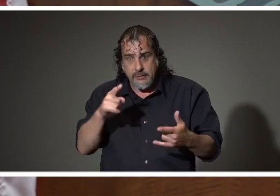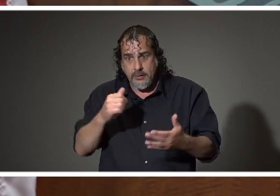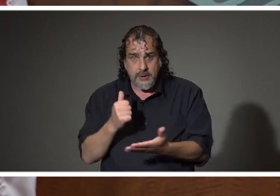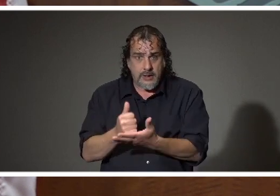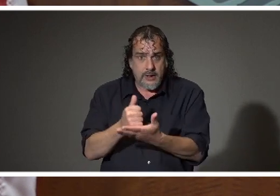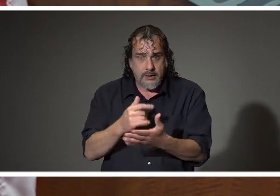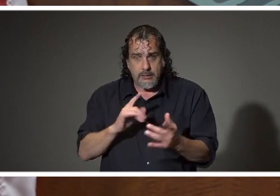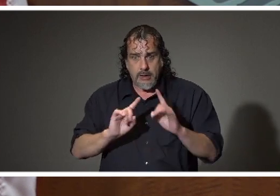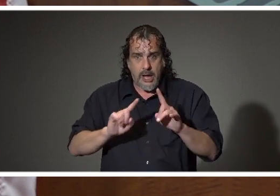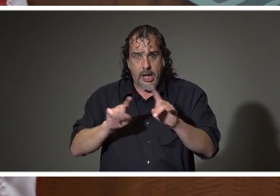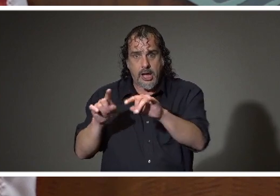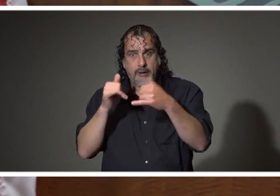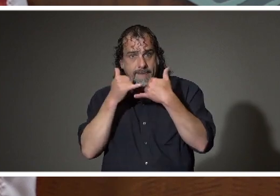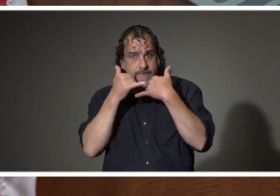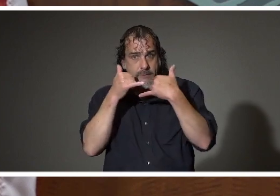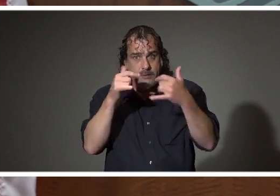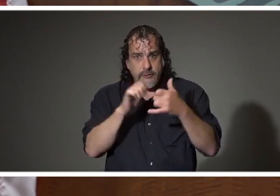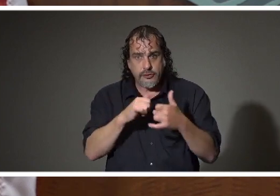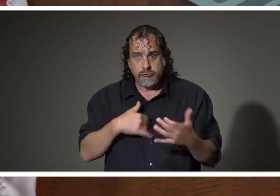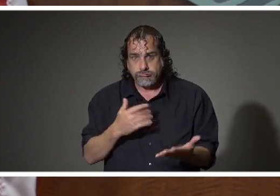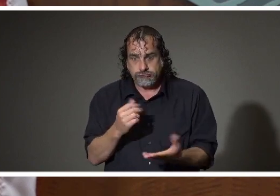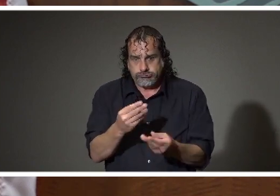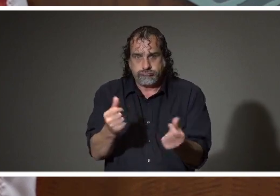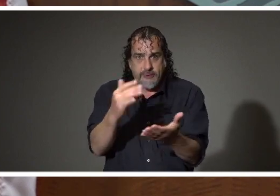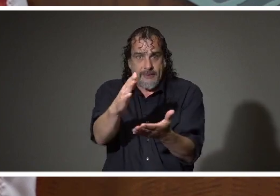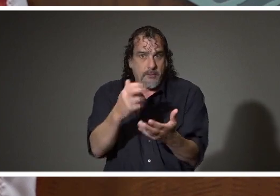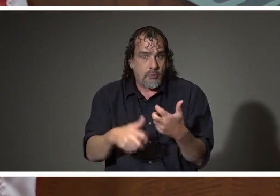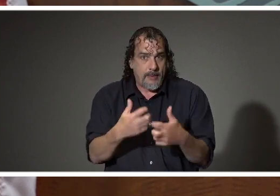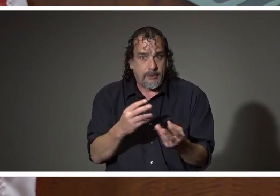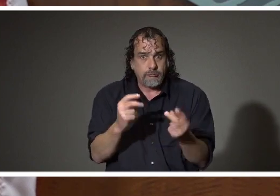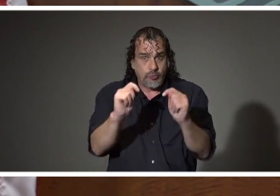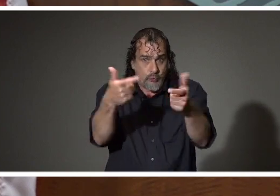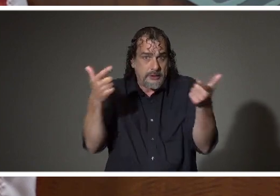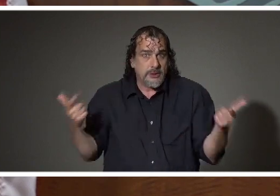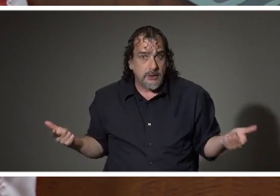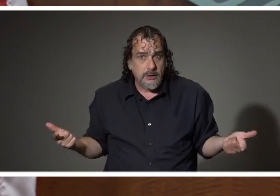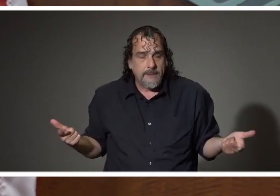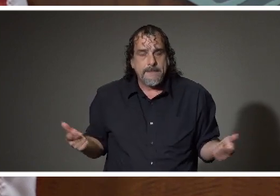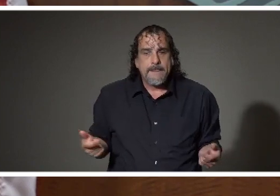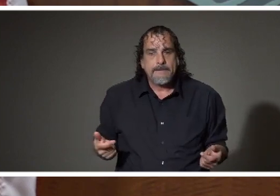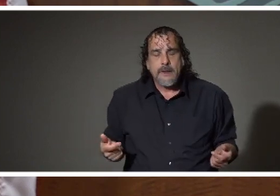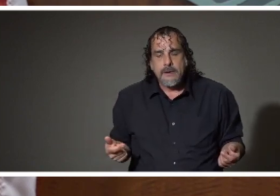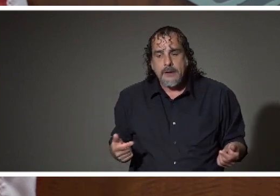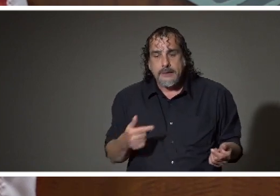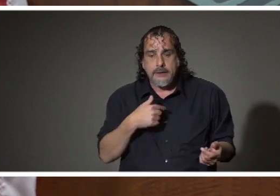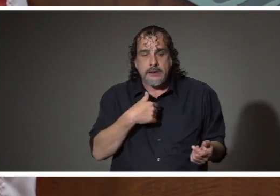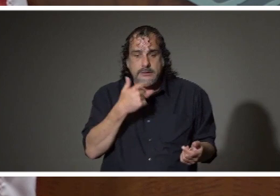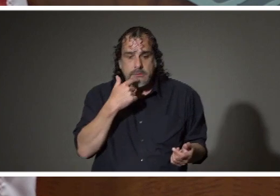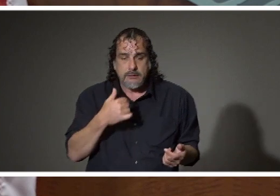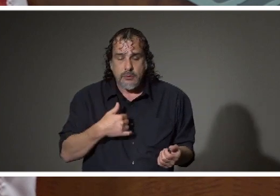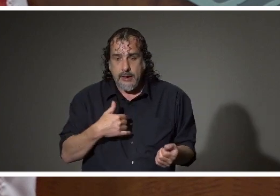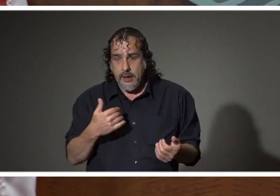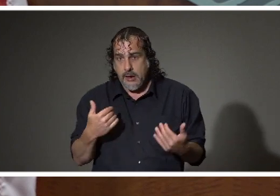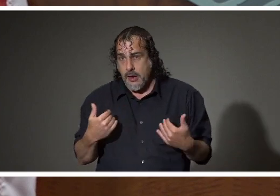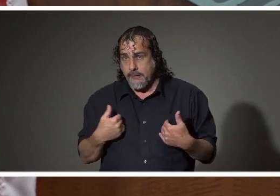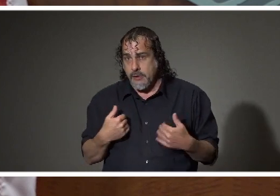help others get to us quicker. So as I'll recap that, we have our normal call center